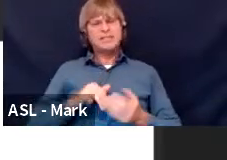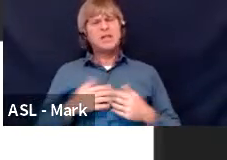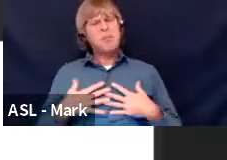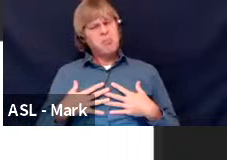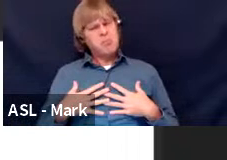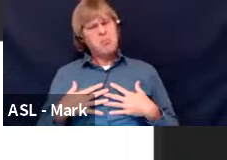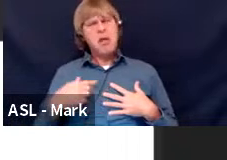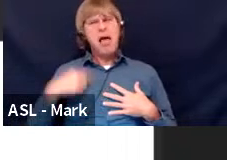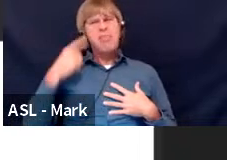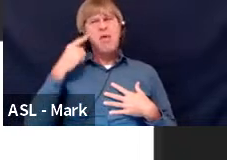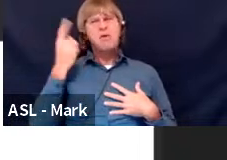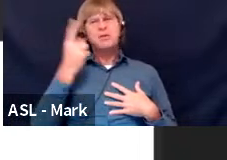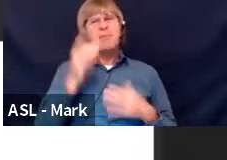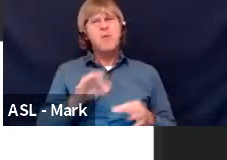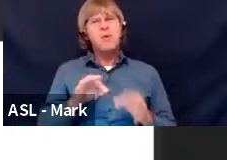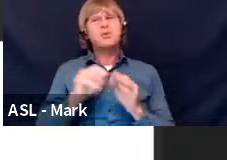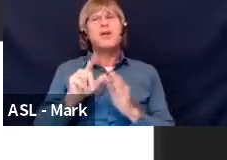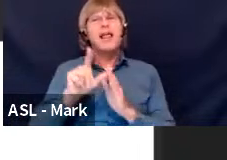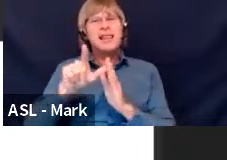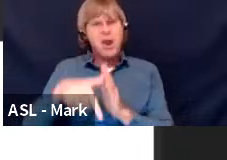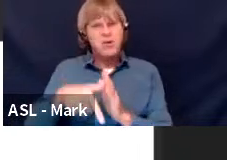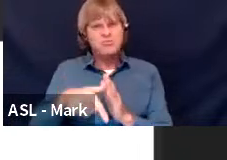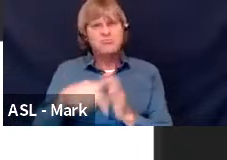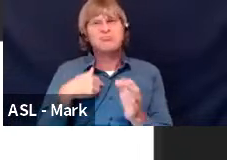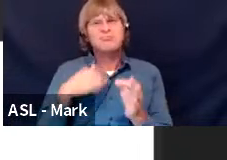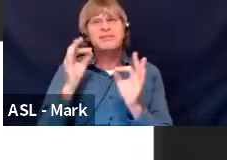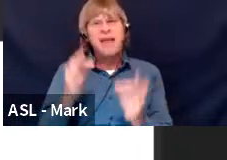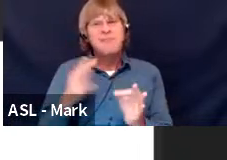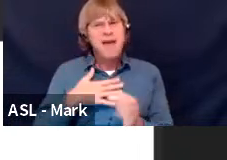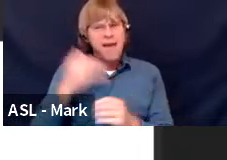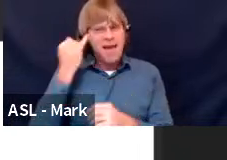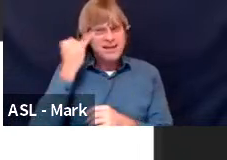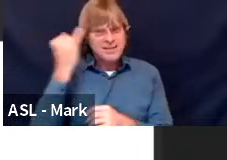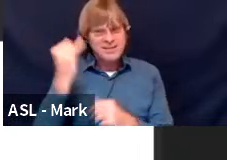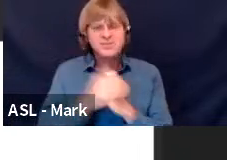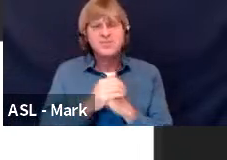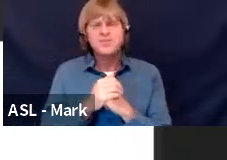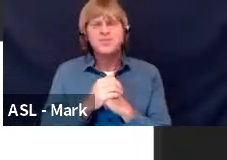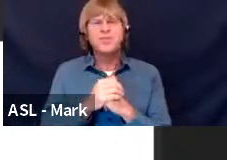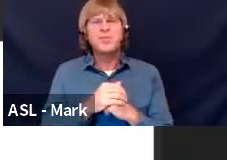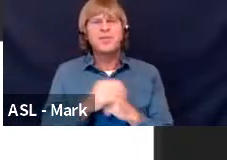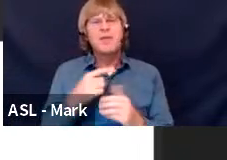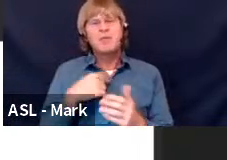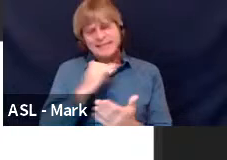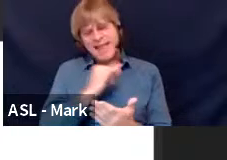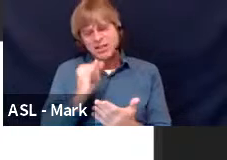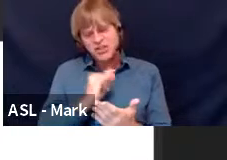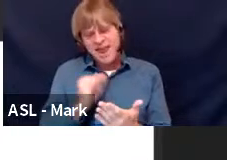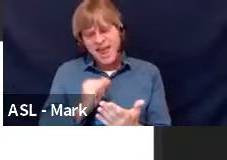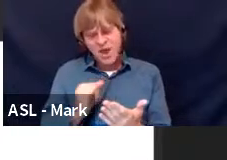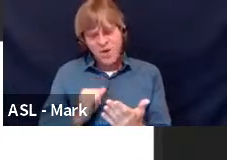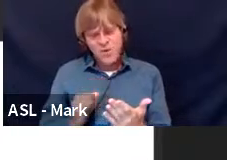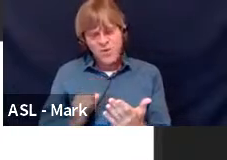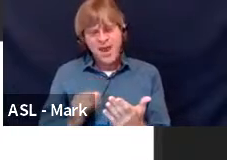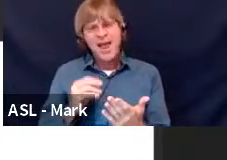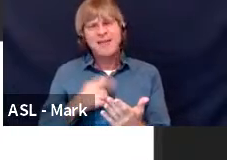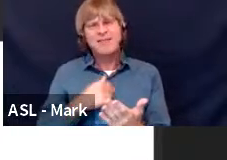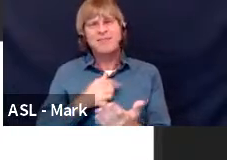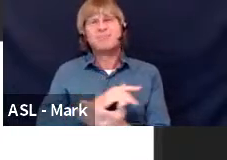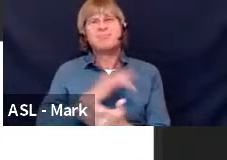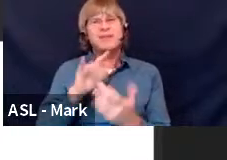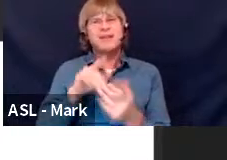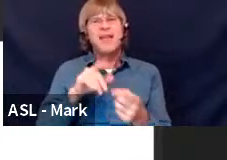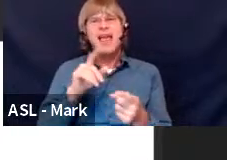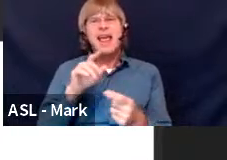And so later that night, I had this idea. I was sketching it out and get in touch with was